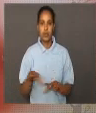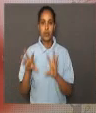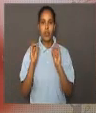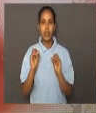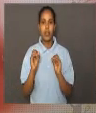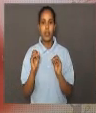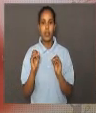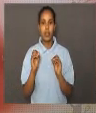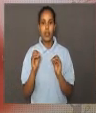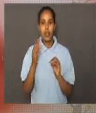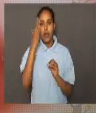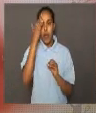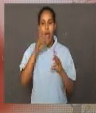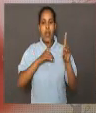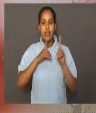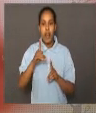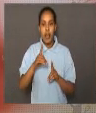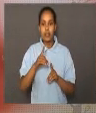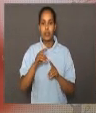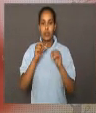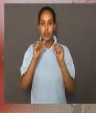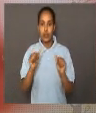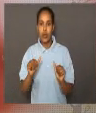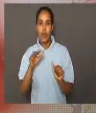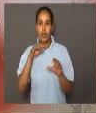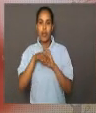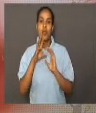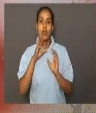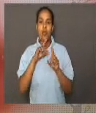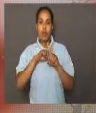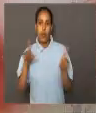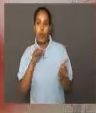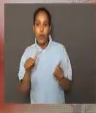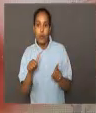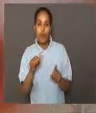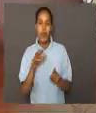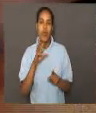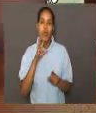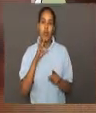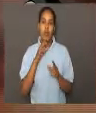Students, why does sugar dissolve in water, but not in oil?